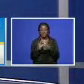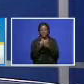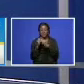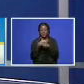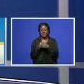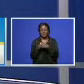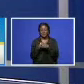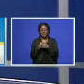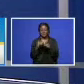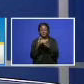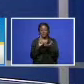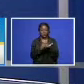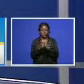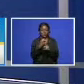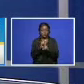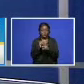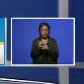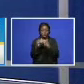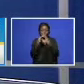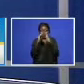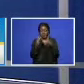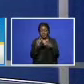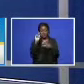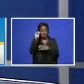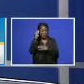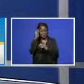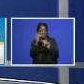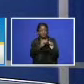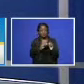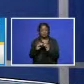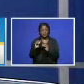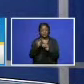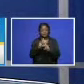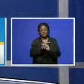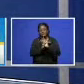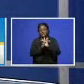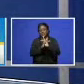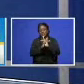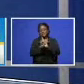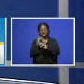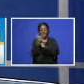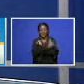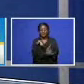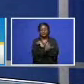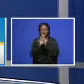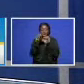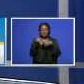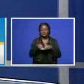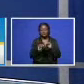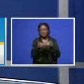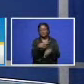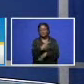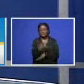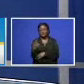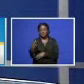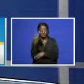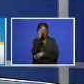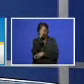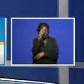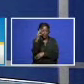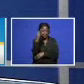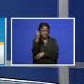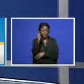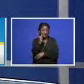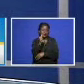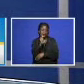We begin tonight with news from Parliament. Government moving aggressively to protect the country's marine resources. As the Minister of Agriculture and Marine